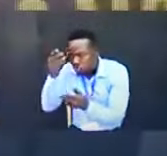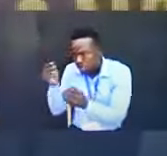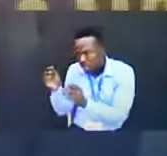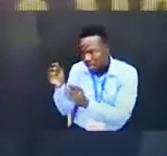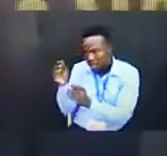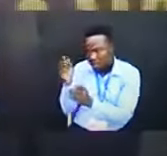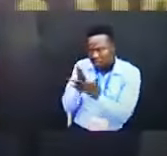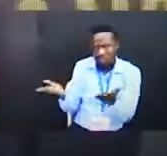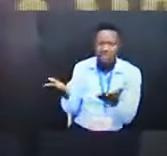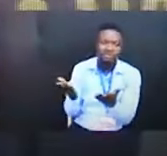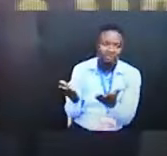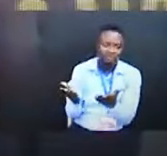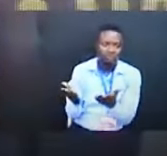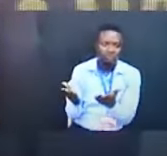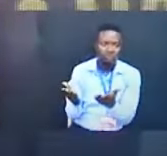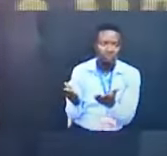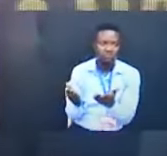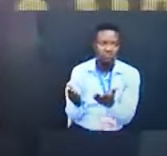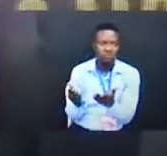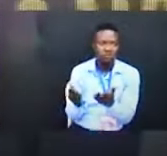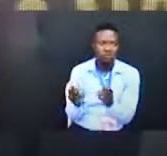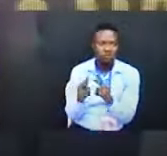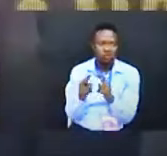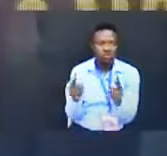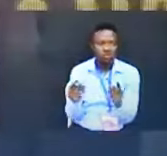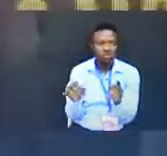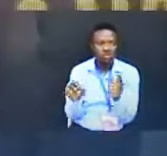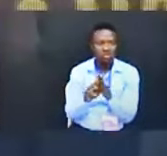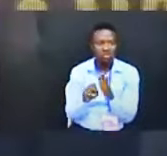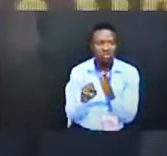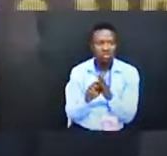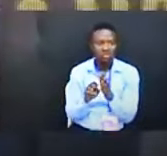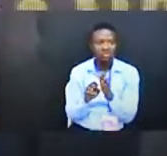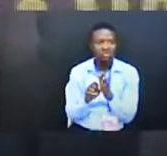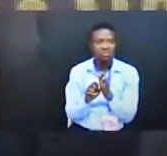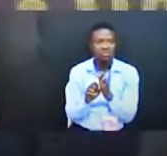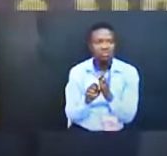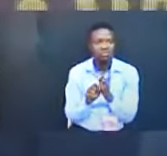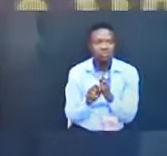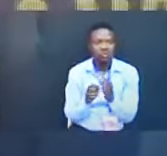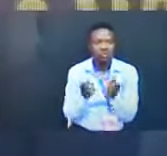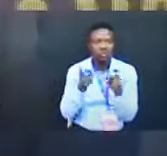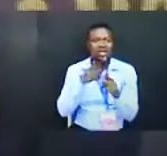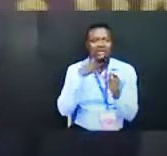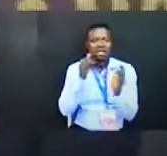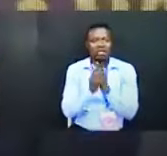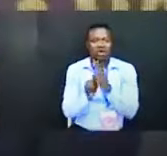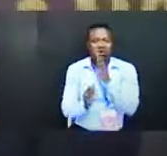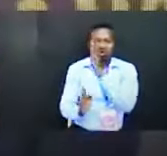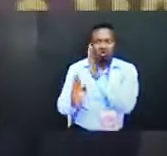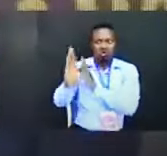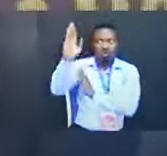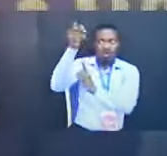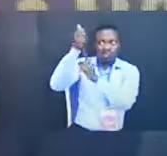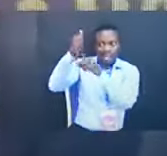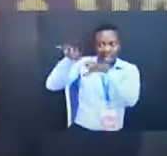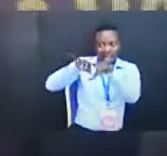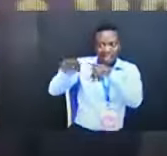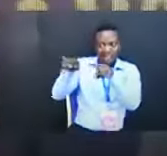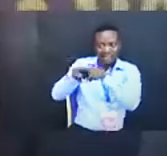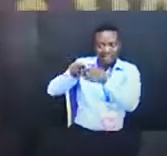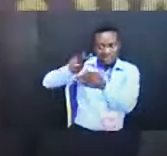So, if you can lift your head now. When we say God is acting as a witness